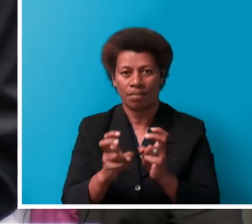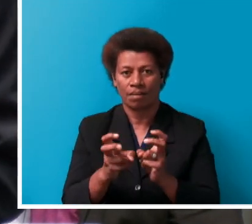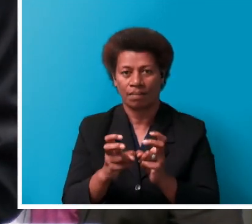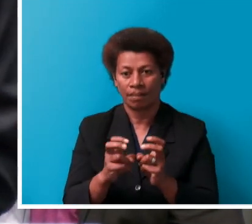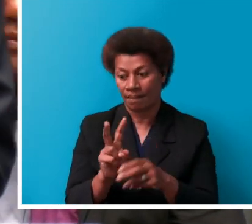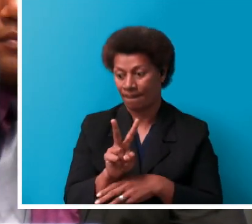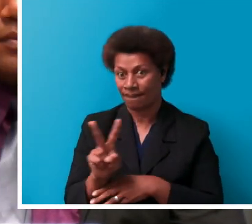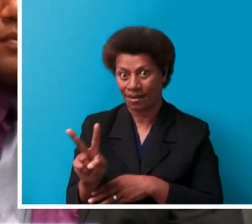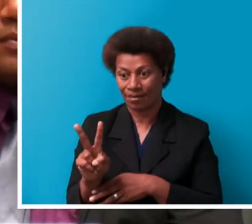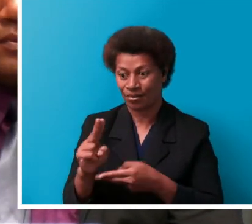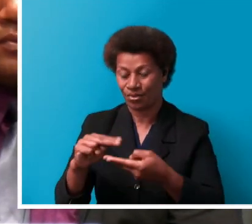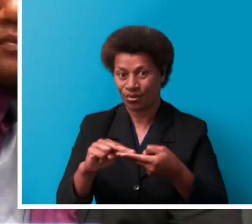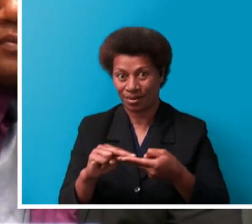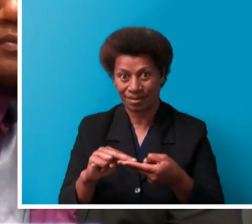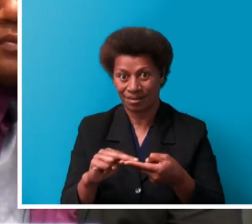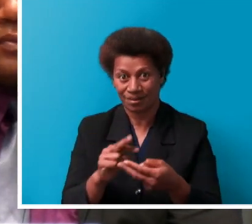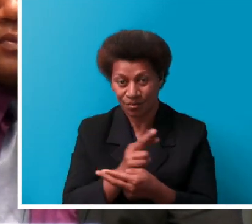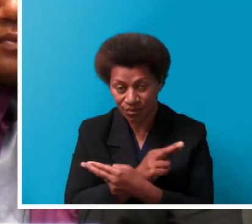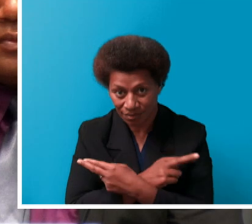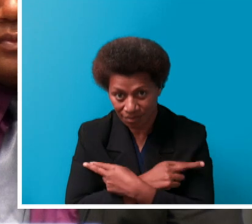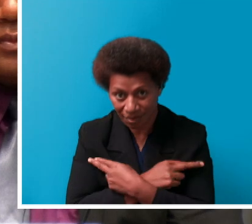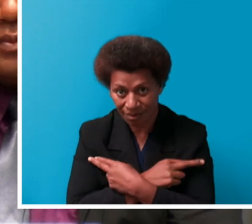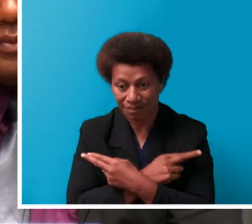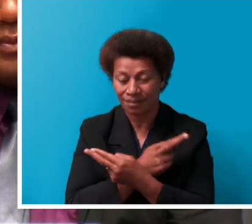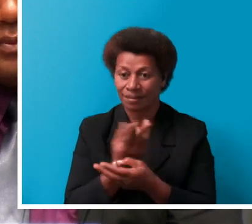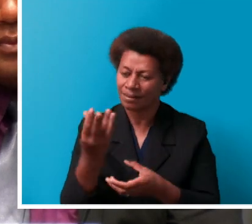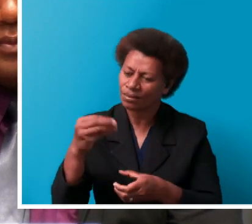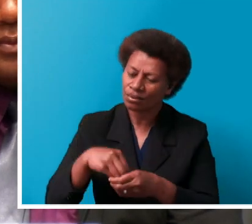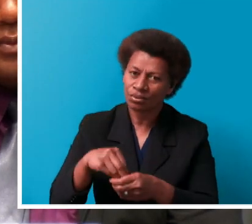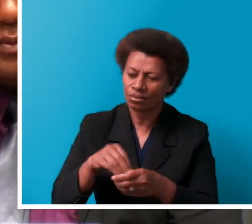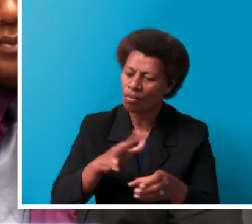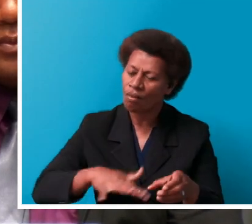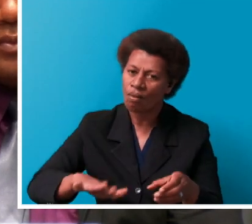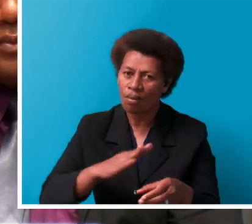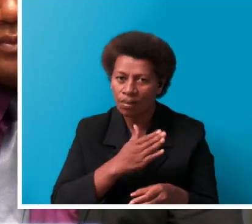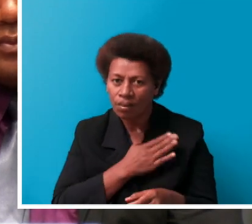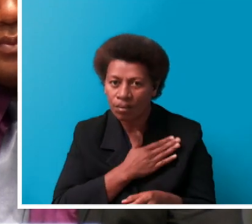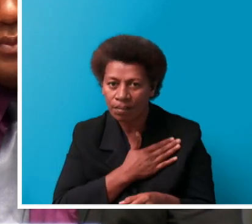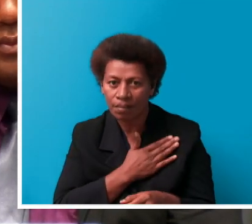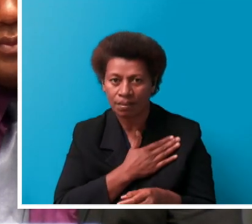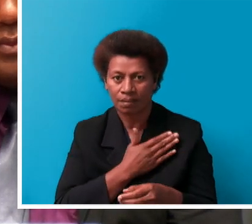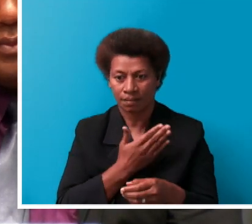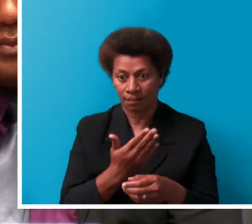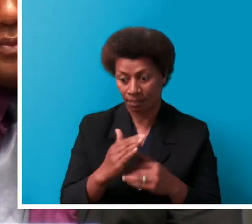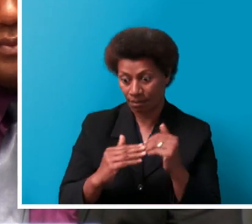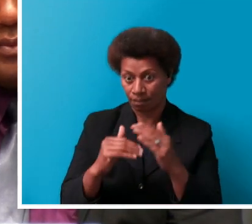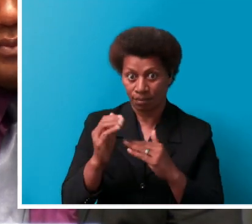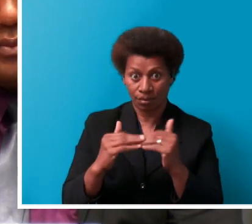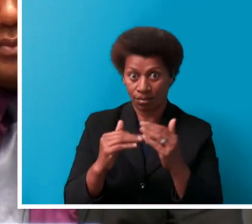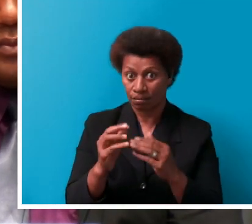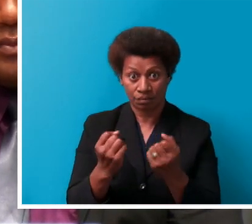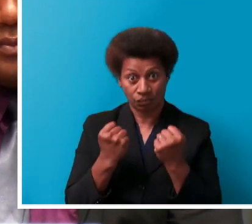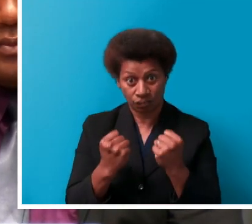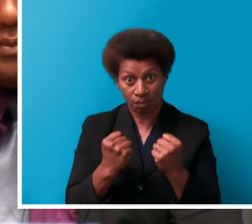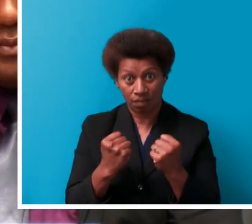values of unity, respect, inclusivity, and compassion, we will not only build resilience, but also